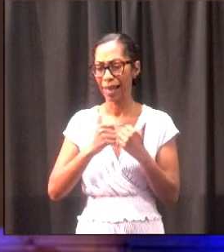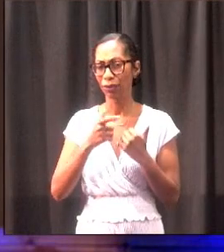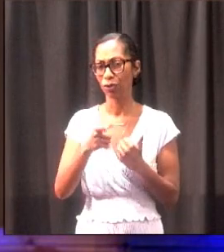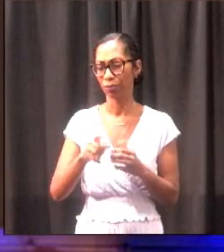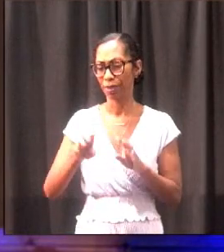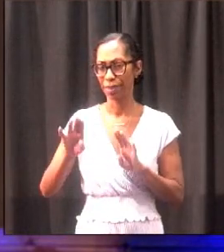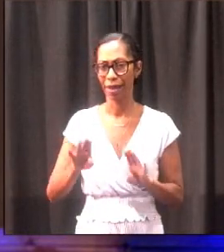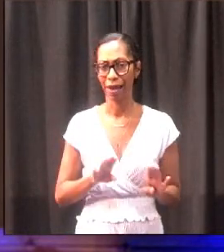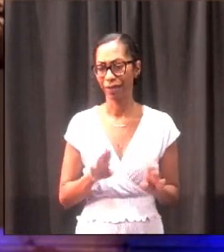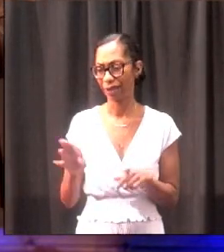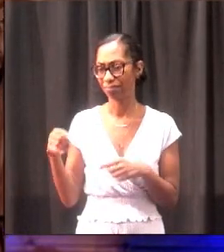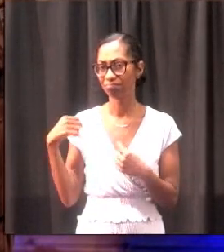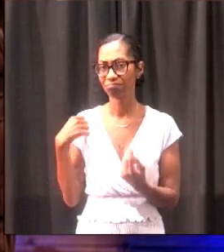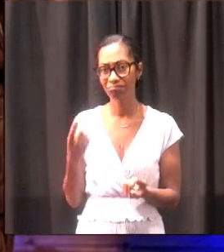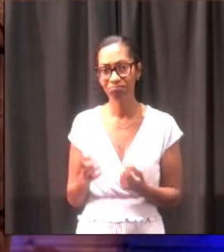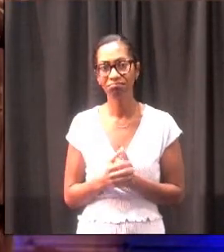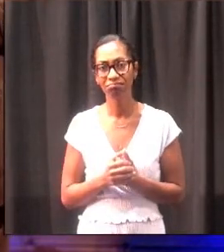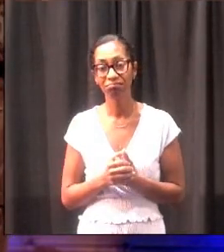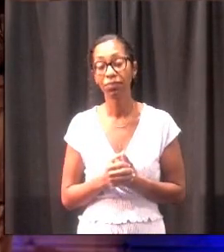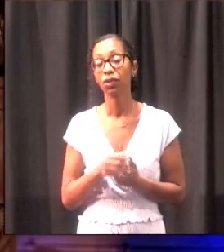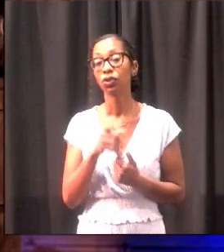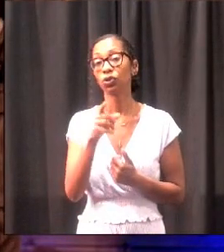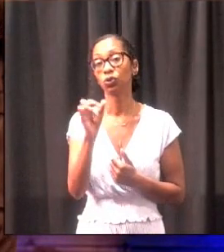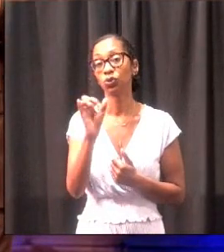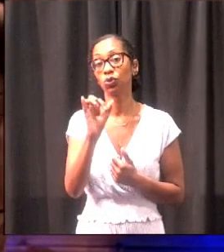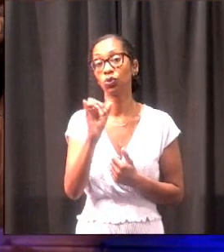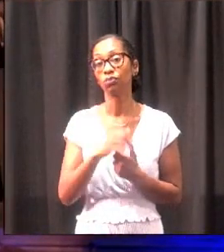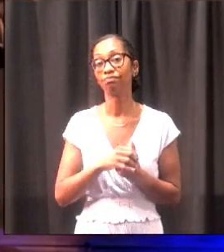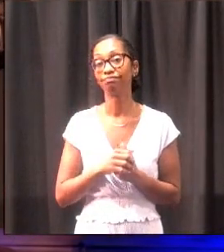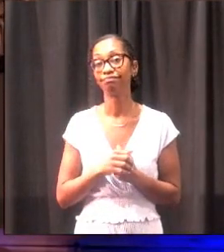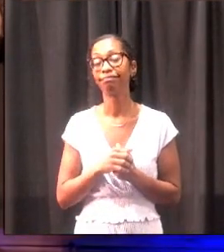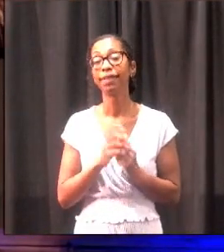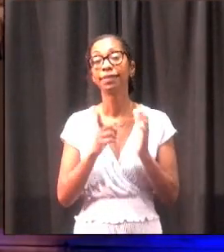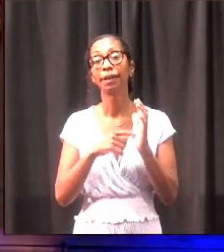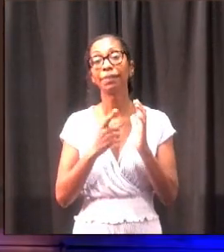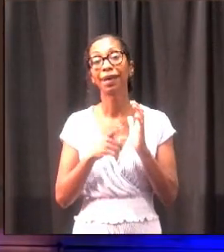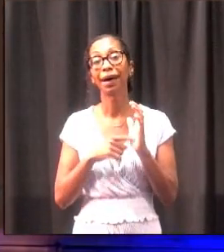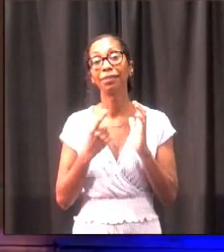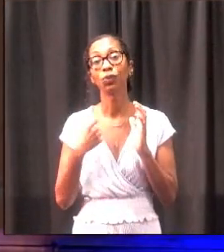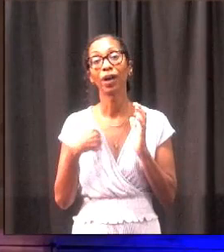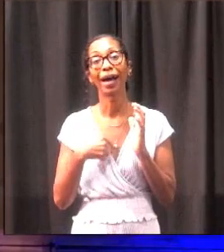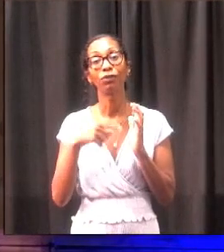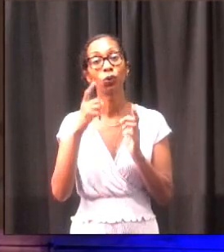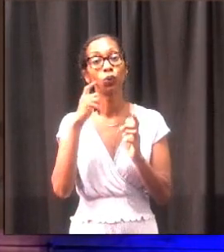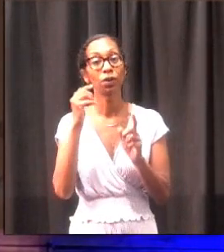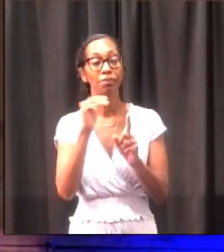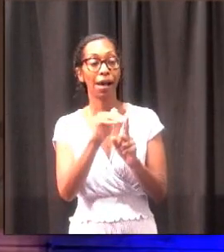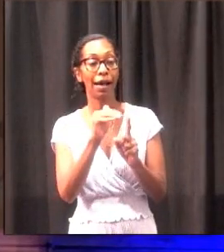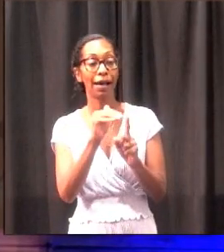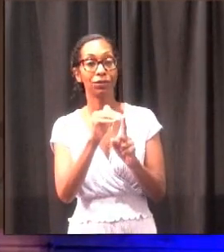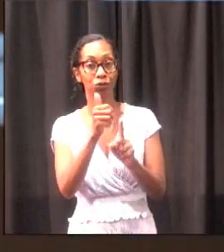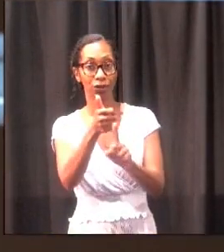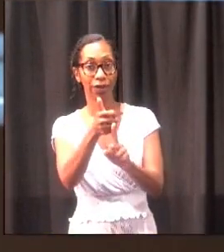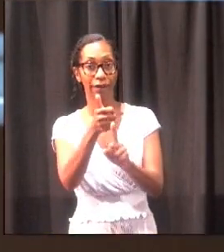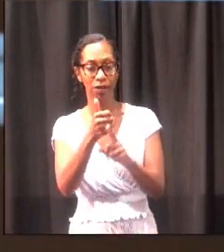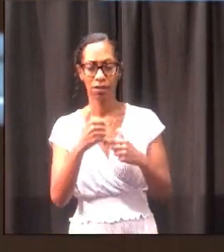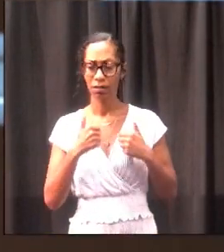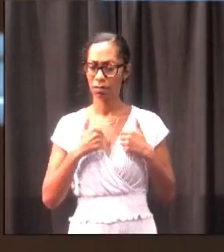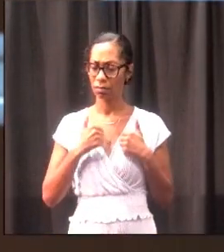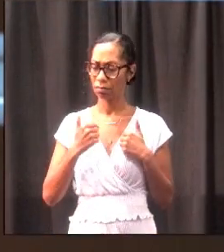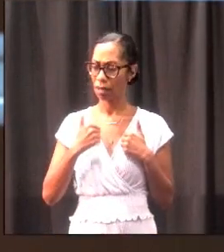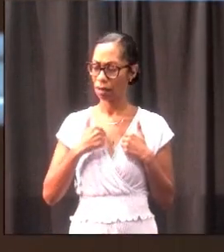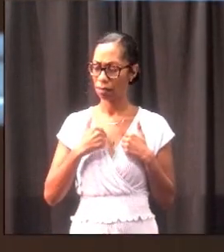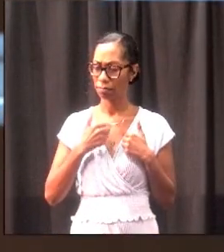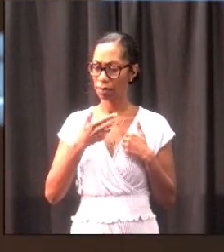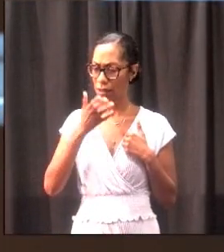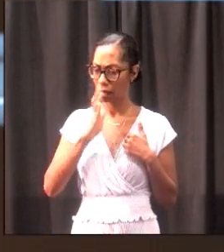acting. You're better than that. And many of us need to recognize, sometimes we have to be reminded of who we are and